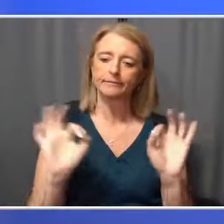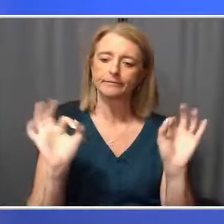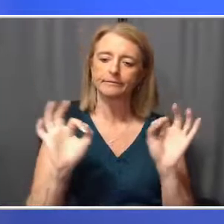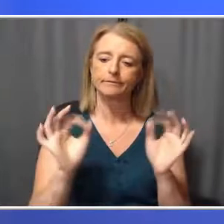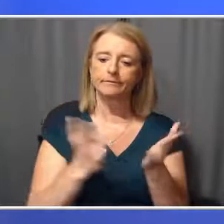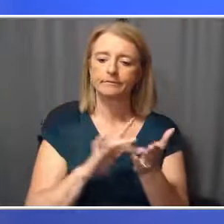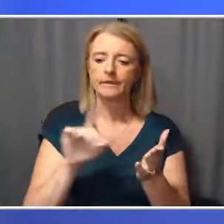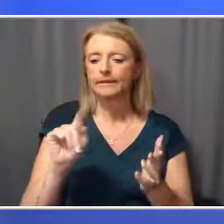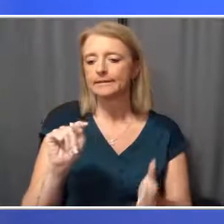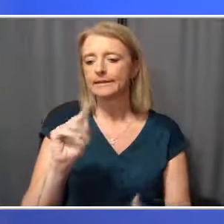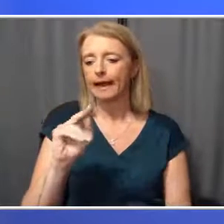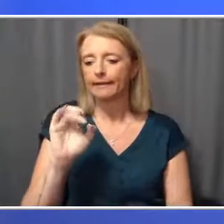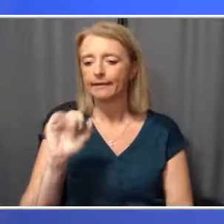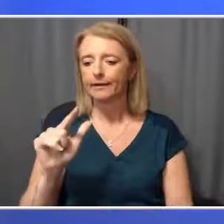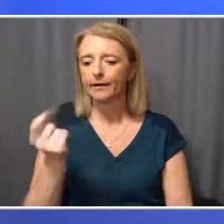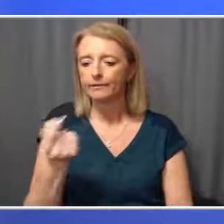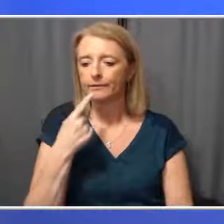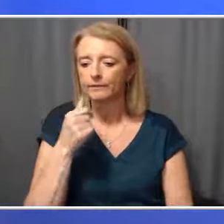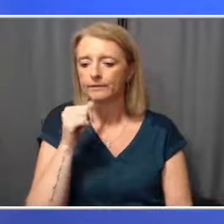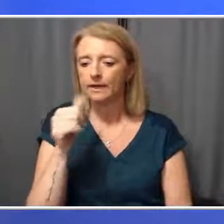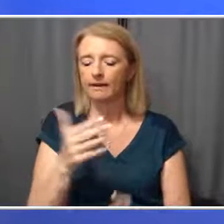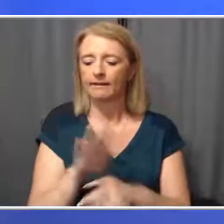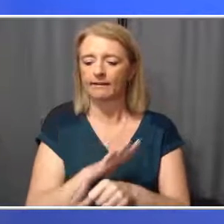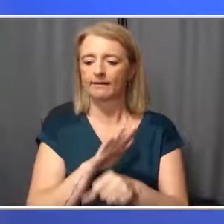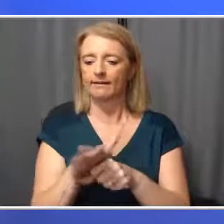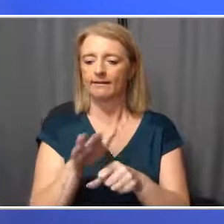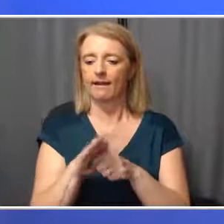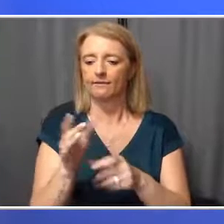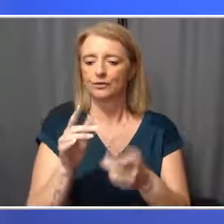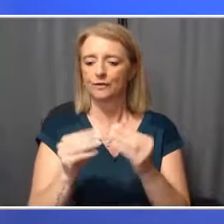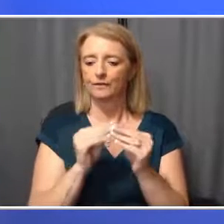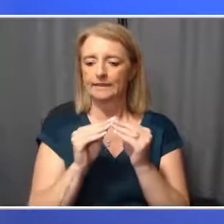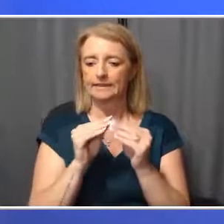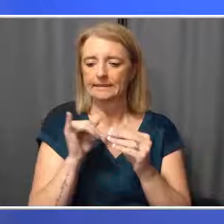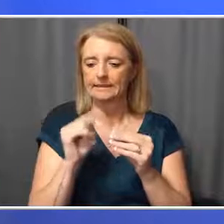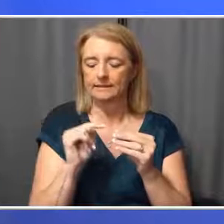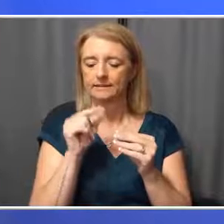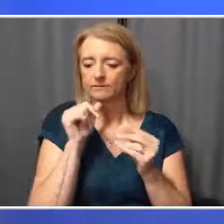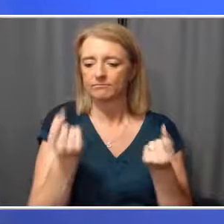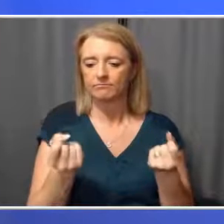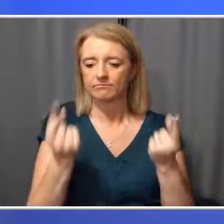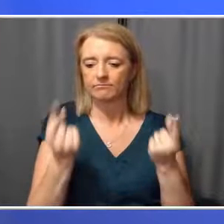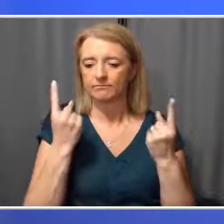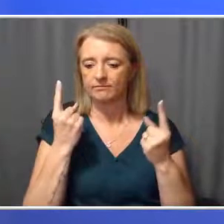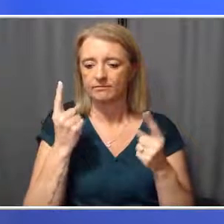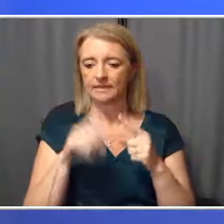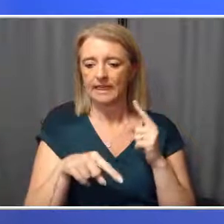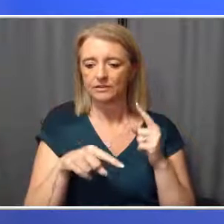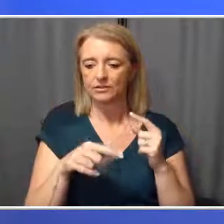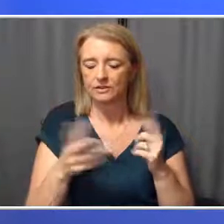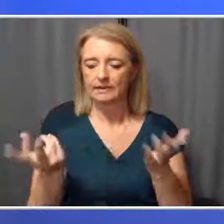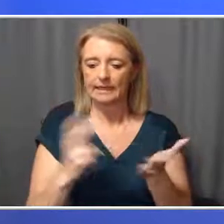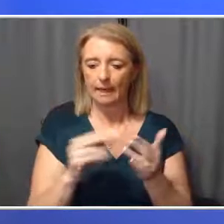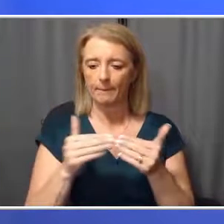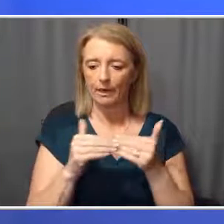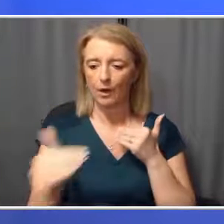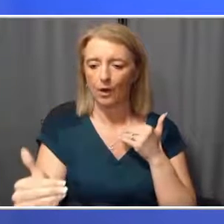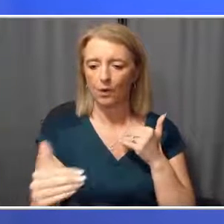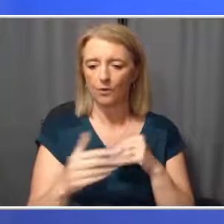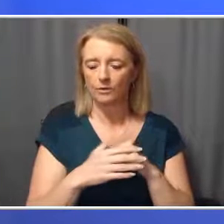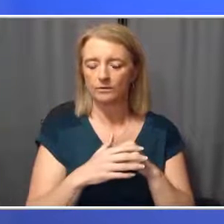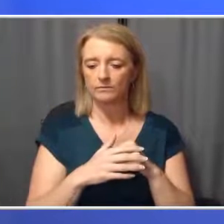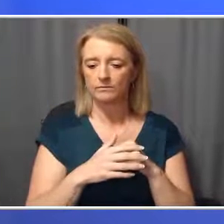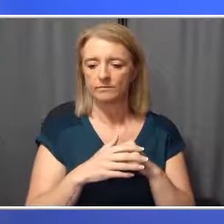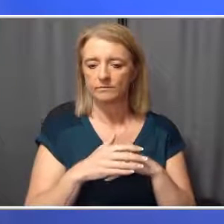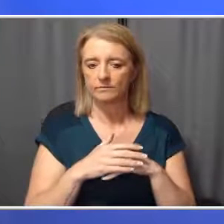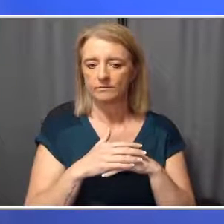validated when you're suffering so much from something that can be so debilitating. Jillian has a question. She wants to know if it's possible